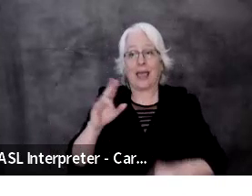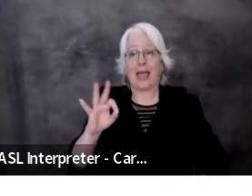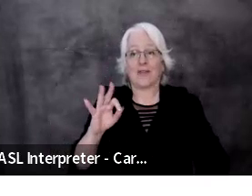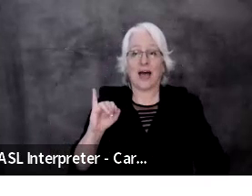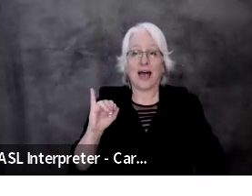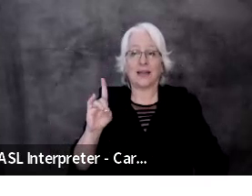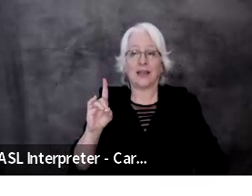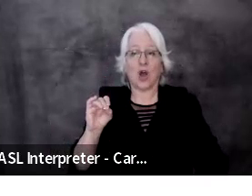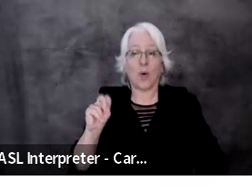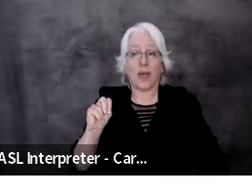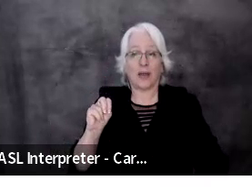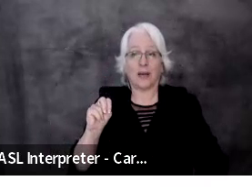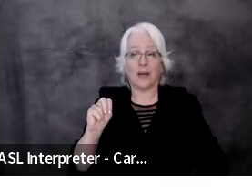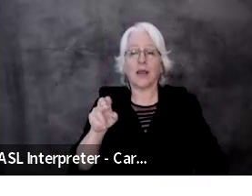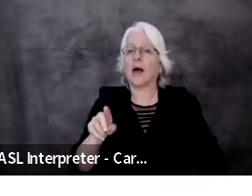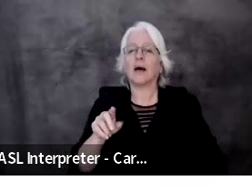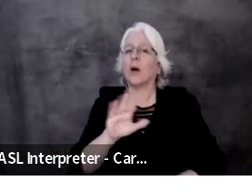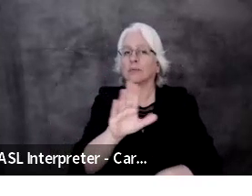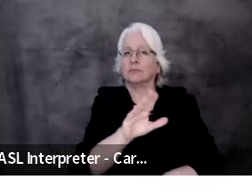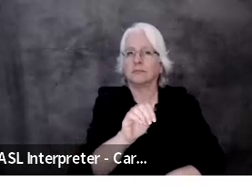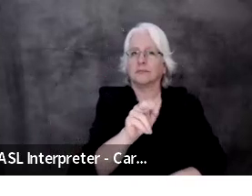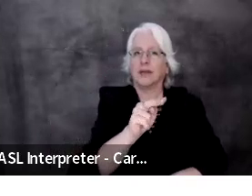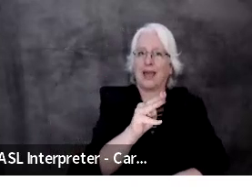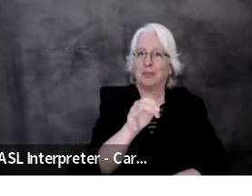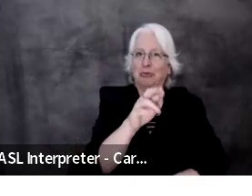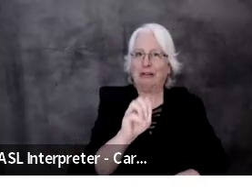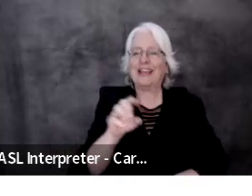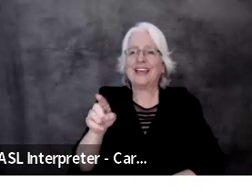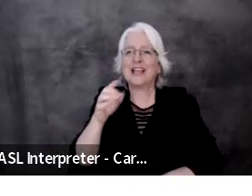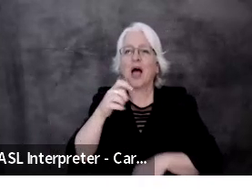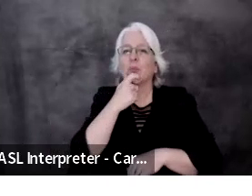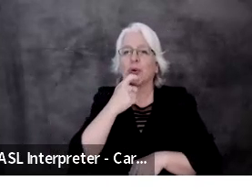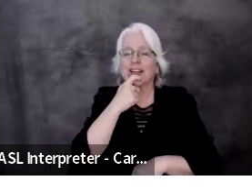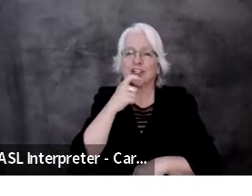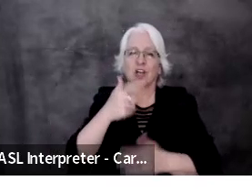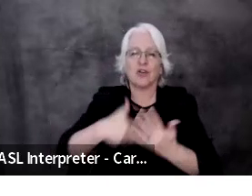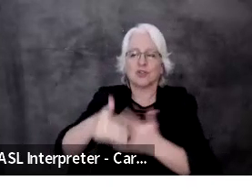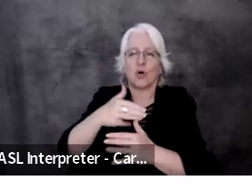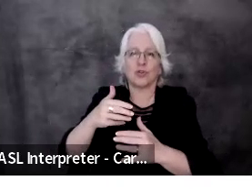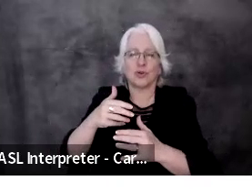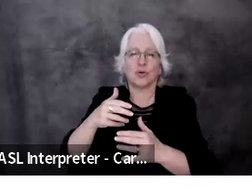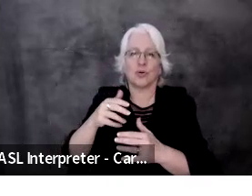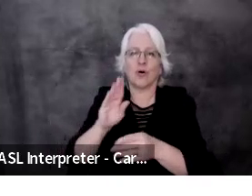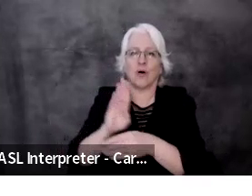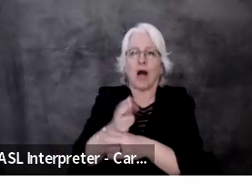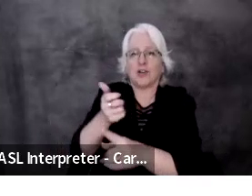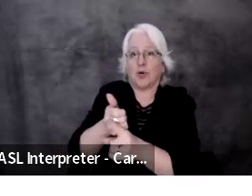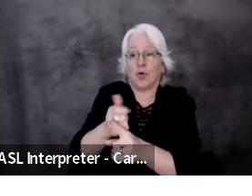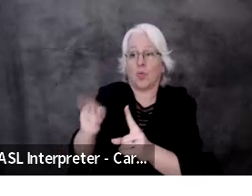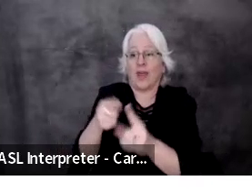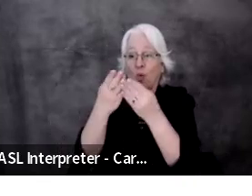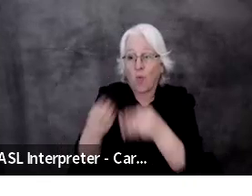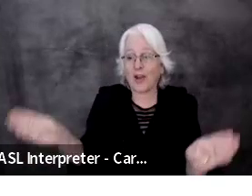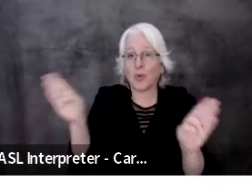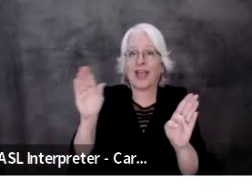Imafidon, is a British computer scientist and social entrepreneur. And she states that when a wider range of perspectives inform